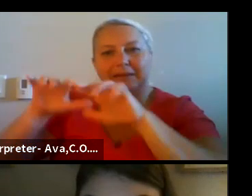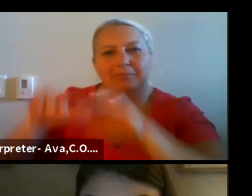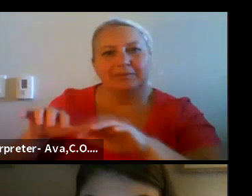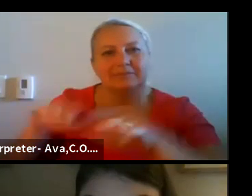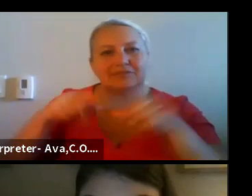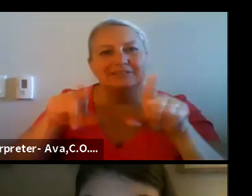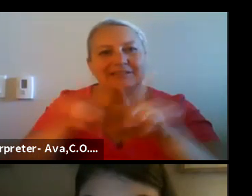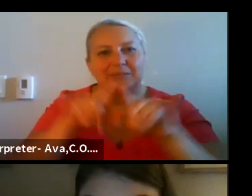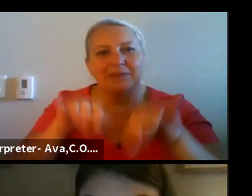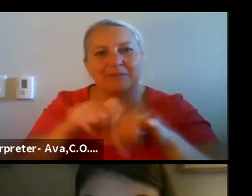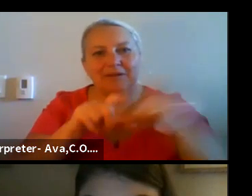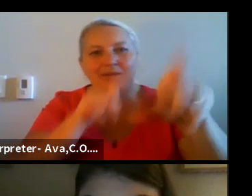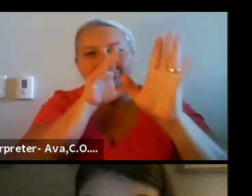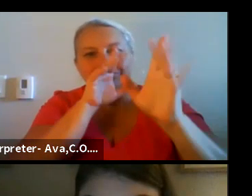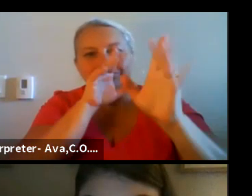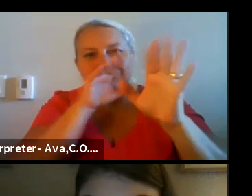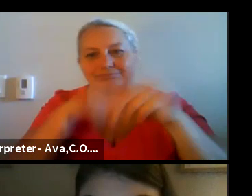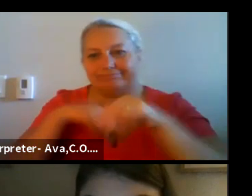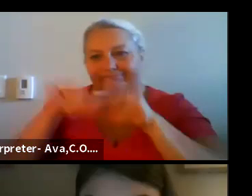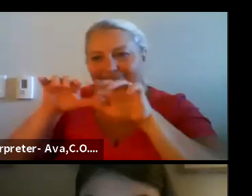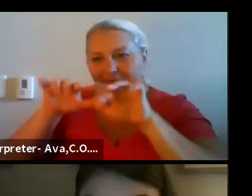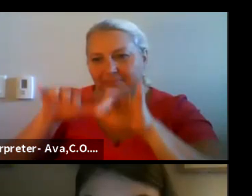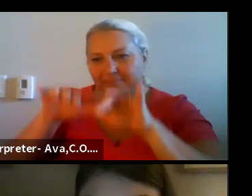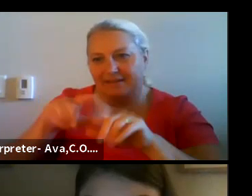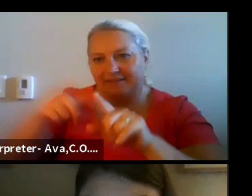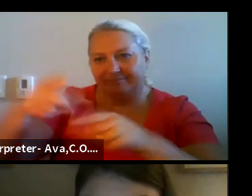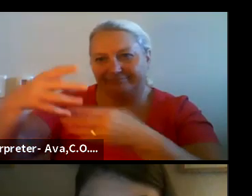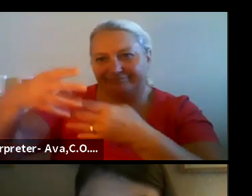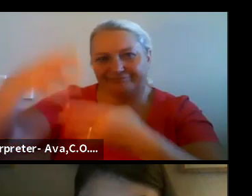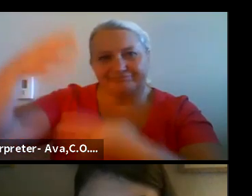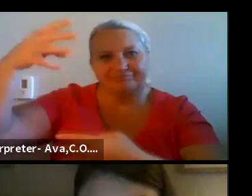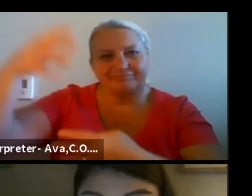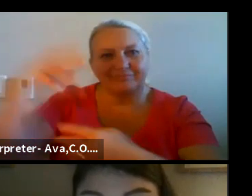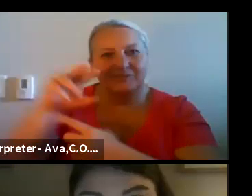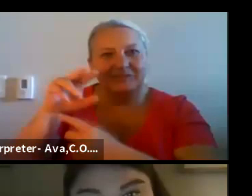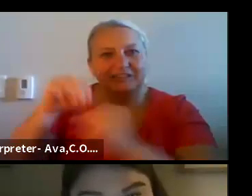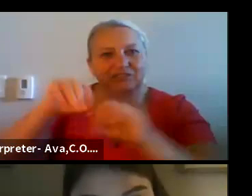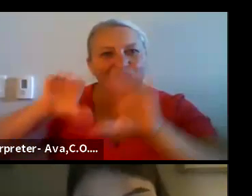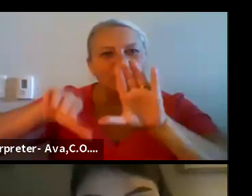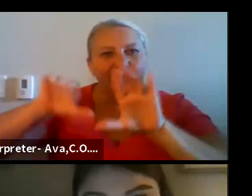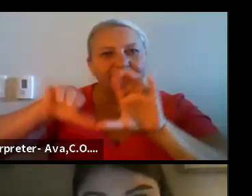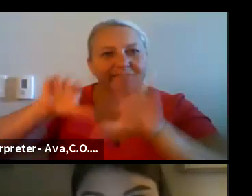for that Mia is going to convert to something, a document.